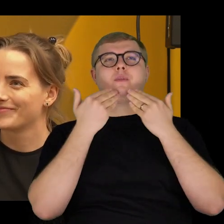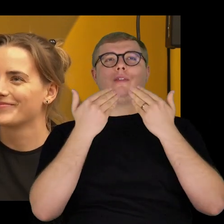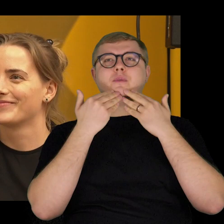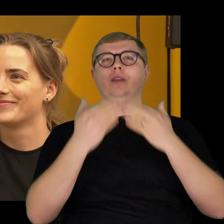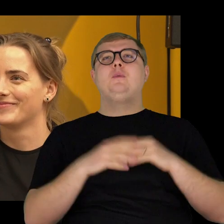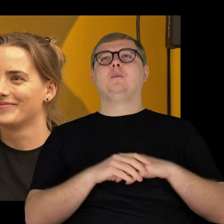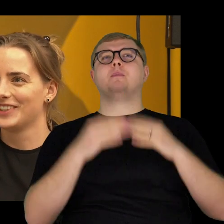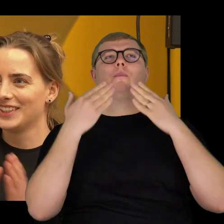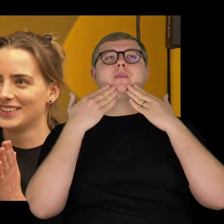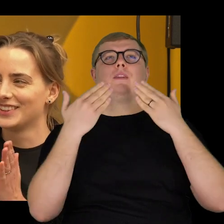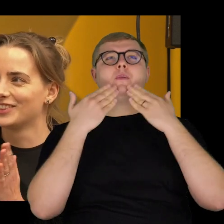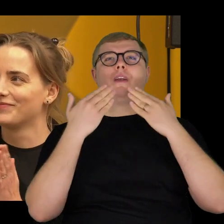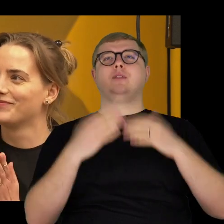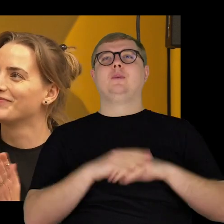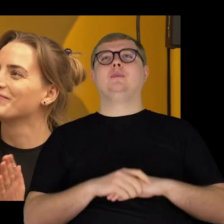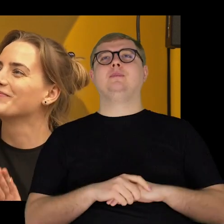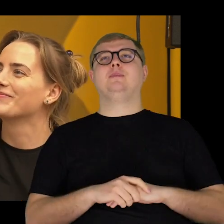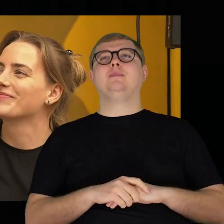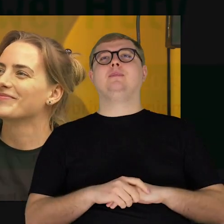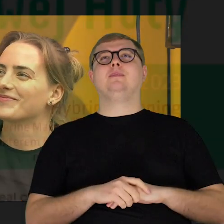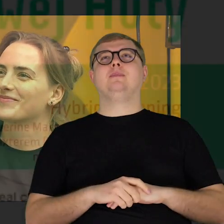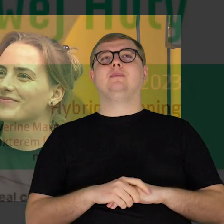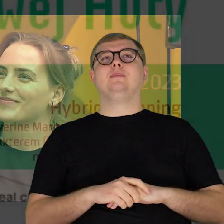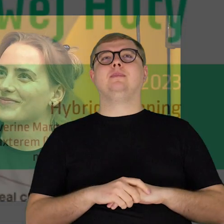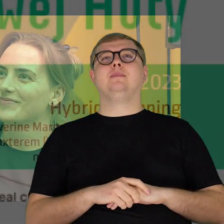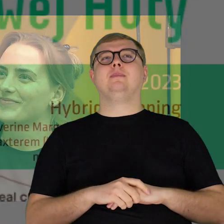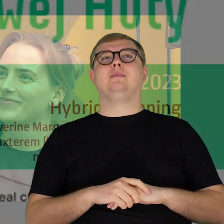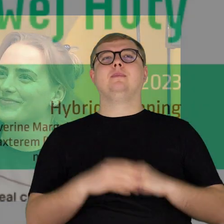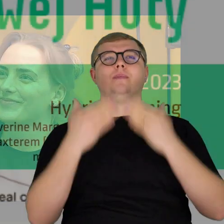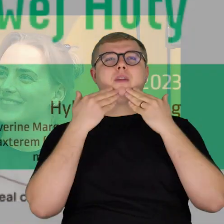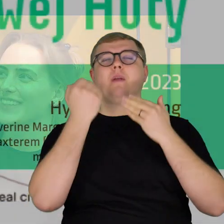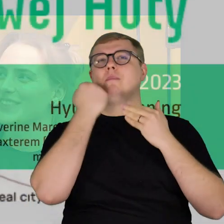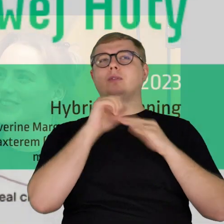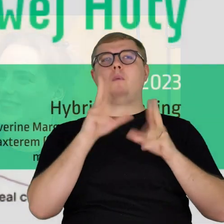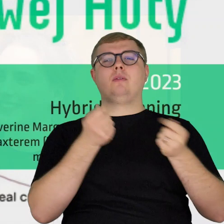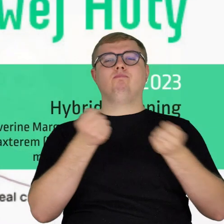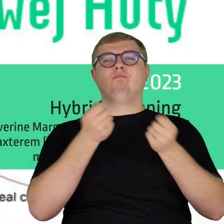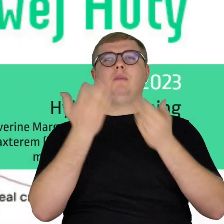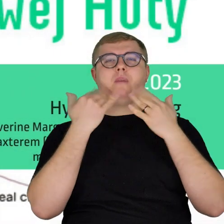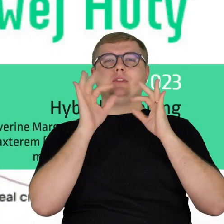Thank you. Thank you was so much. wonderful moderation. Thanks a lot.